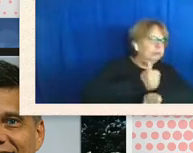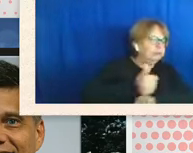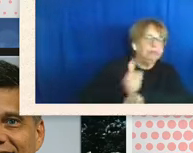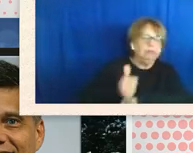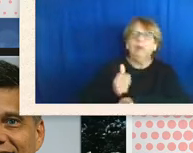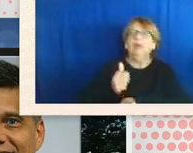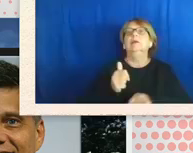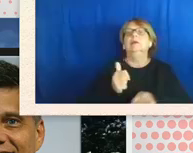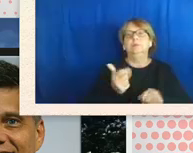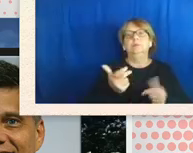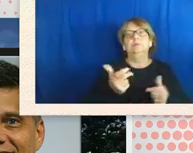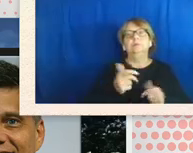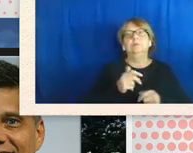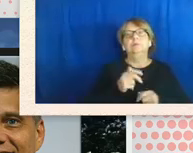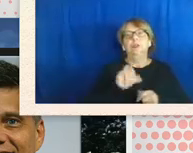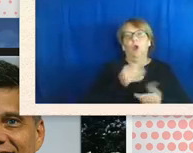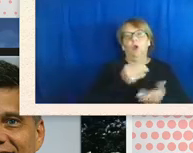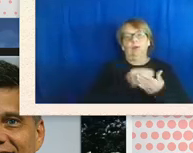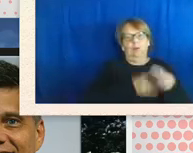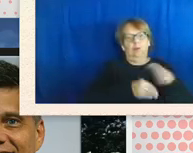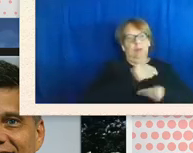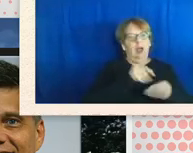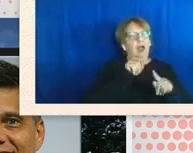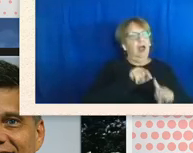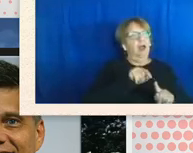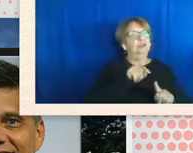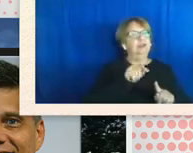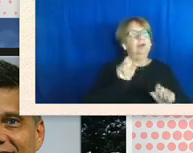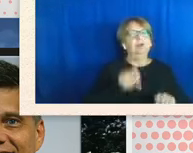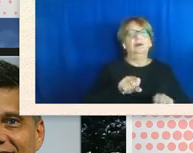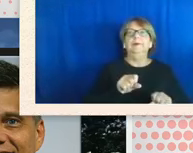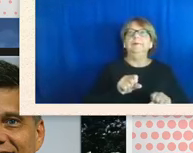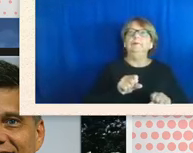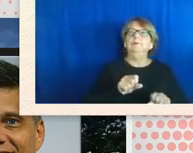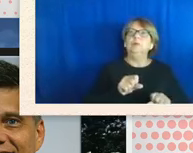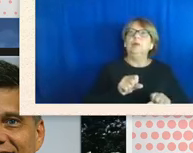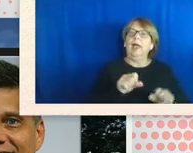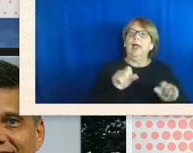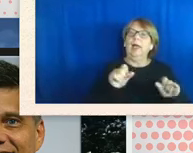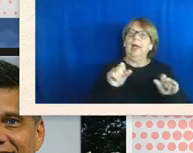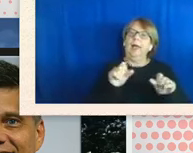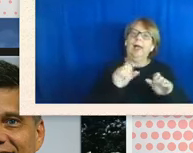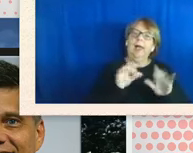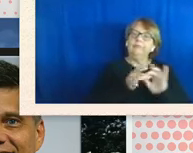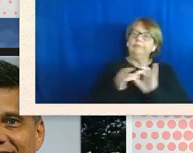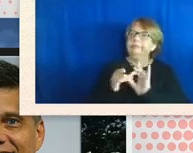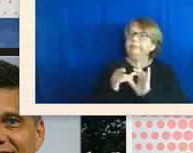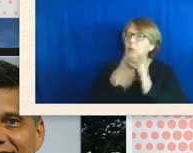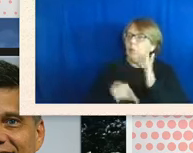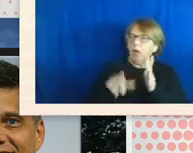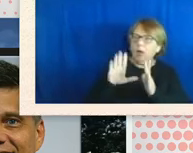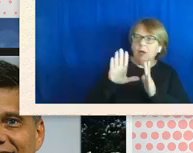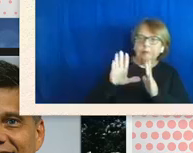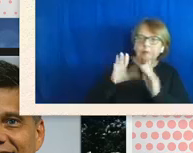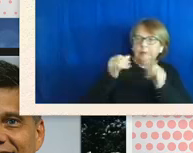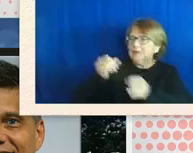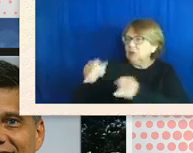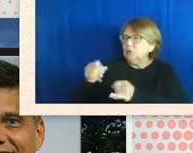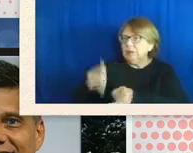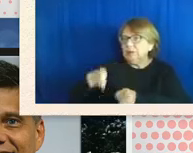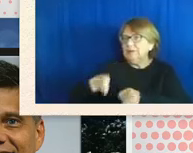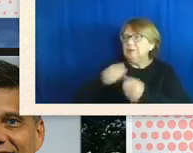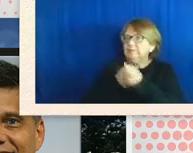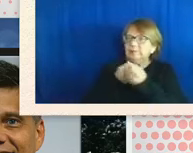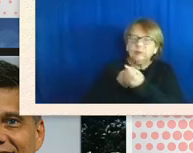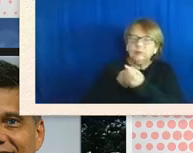those budgets will be aligned with what an individual's support needs are. It